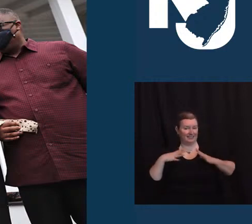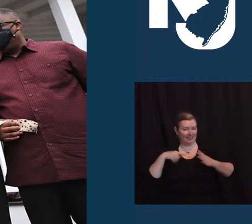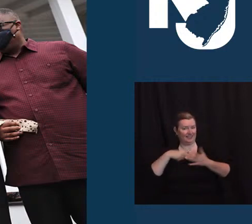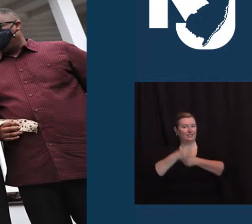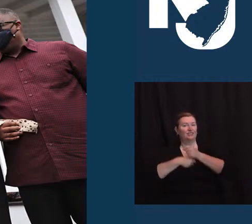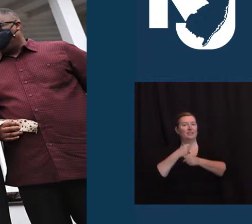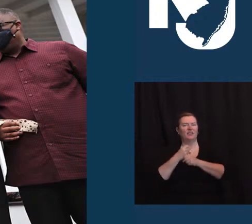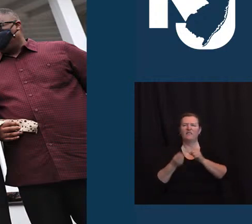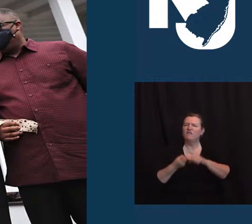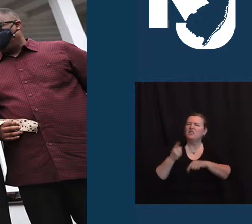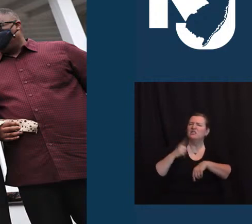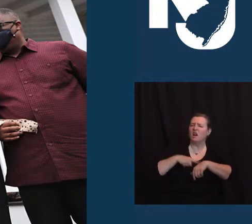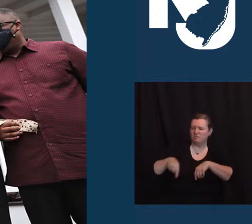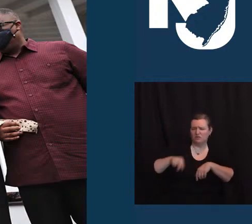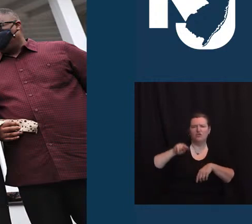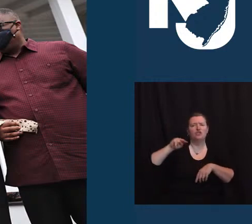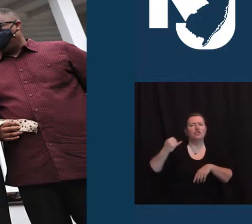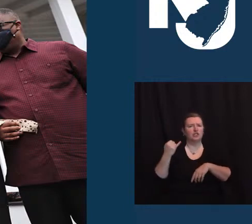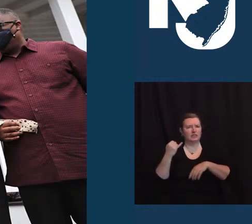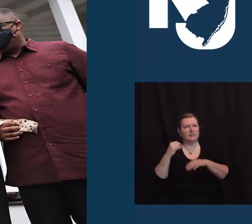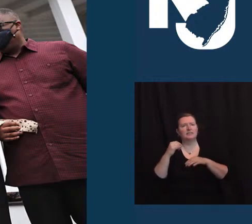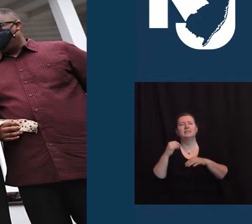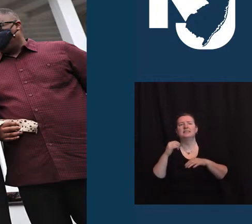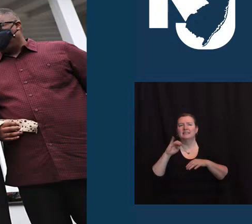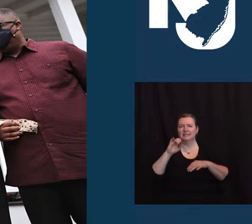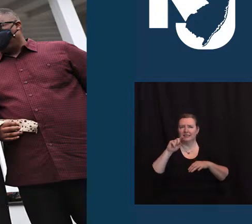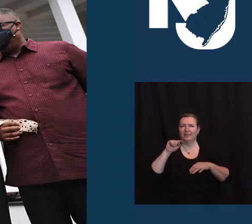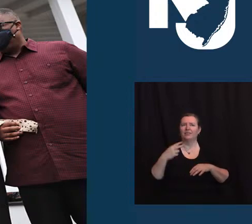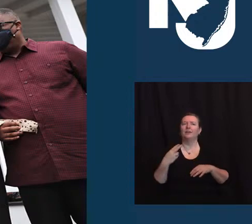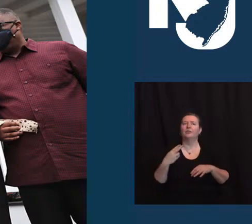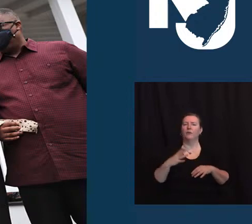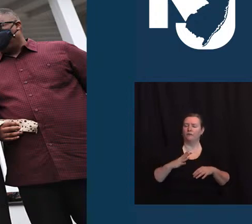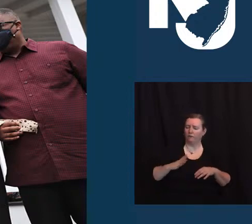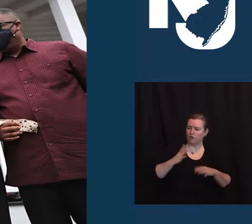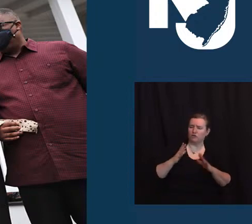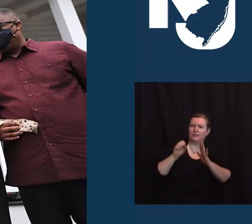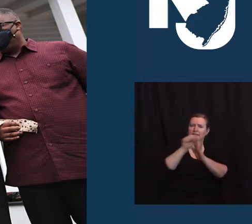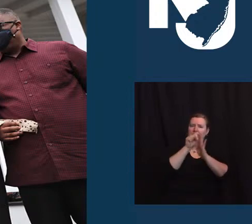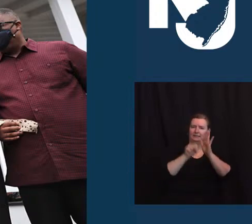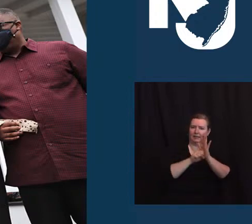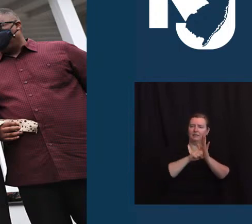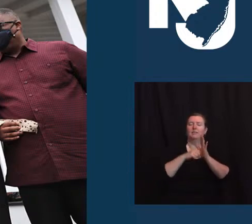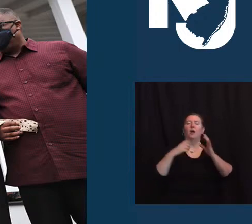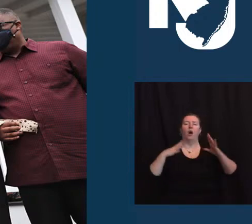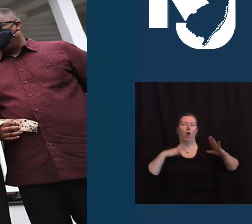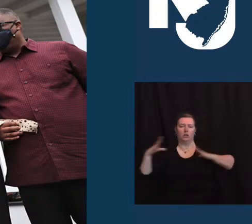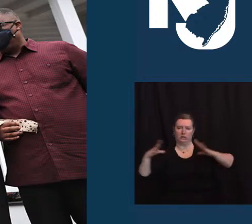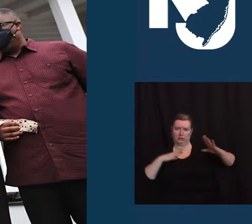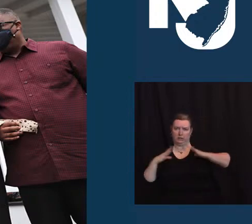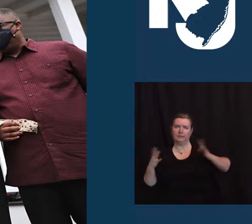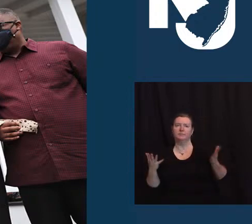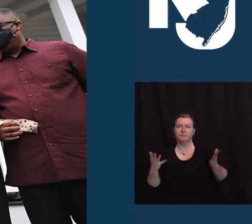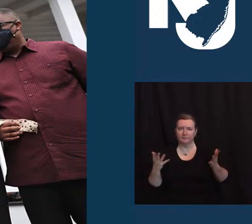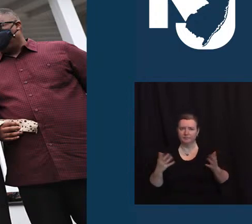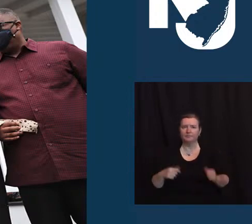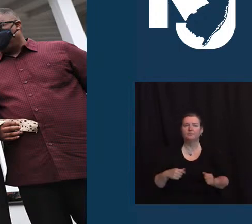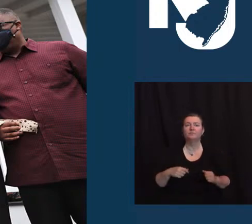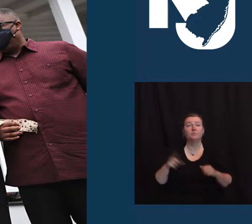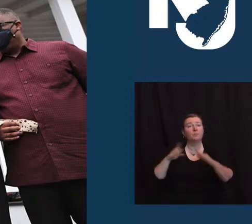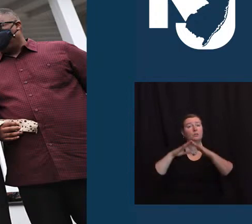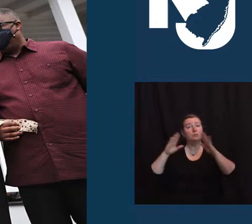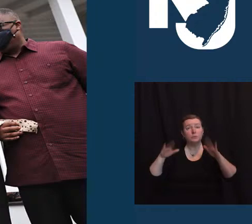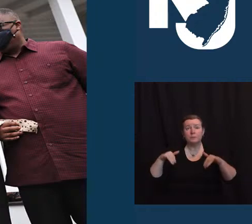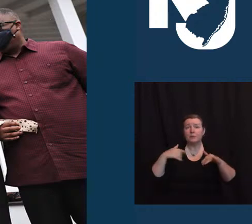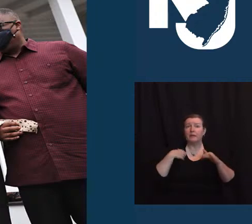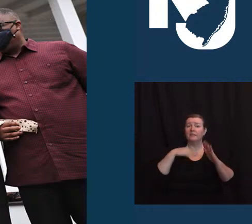time, Juneteenth is also an official state holiday. The Harriet Tubman Museum chronicles the efforts of